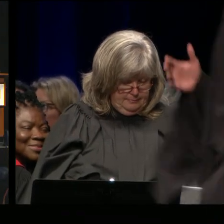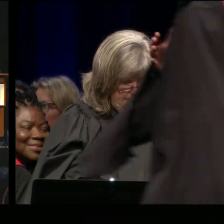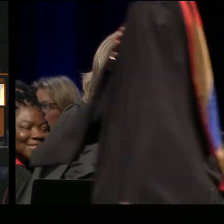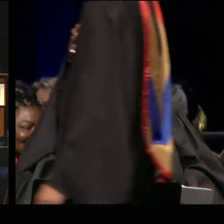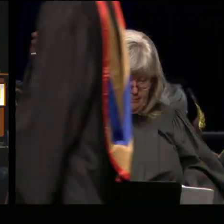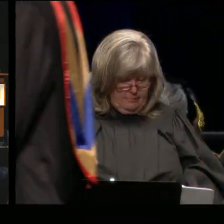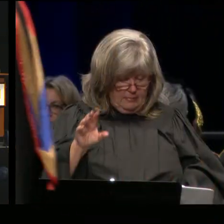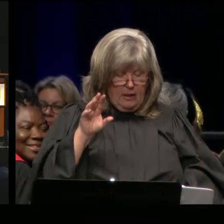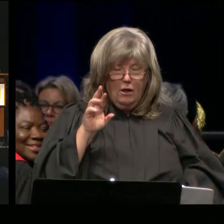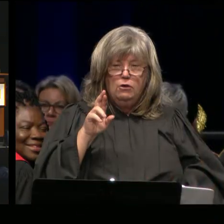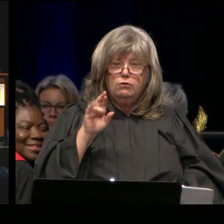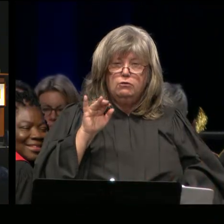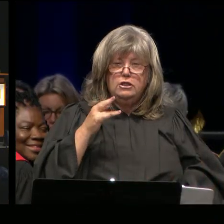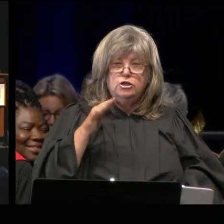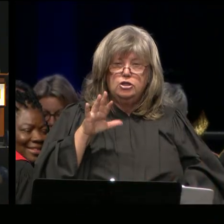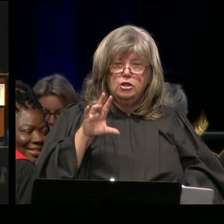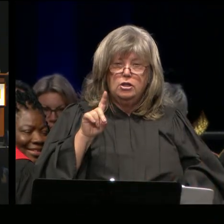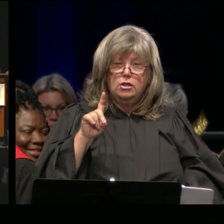Richard Malantik.